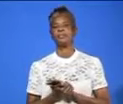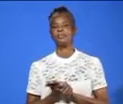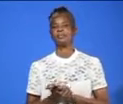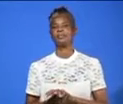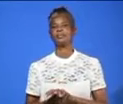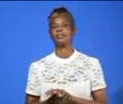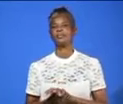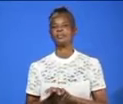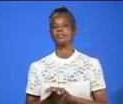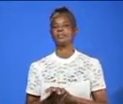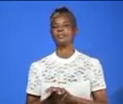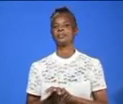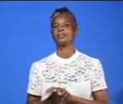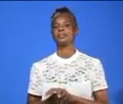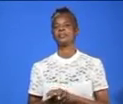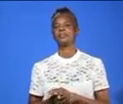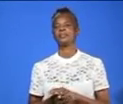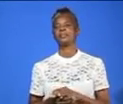The woman